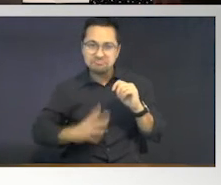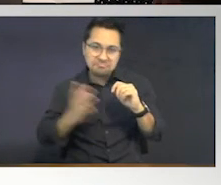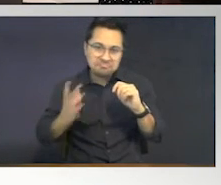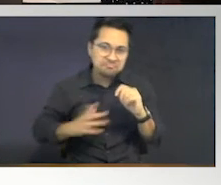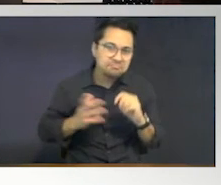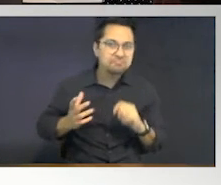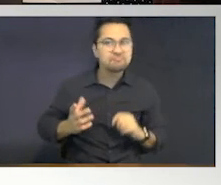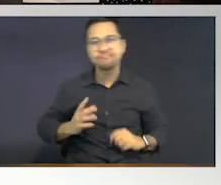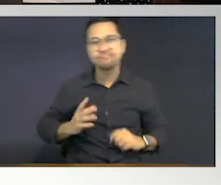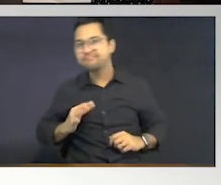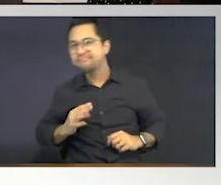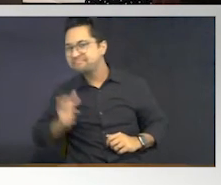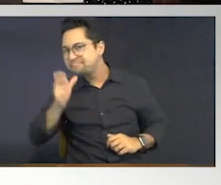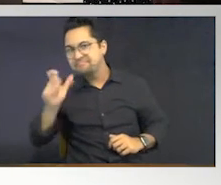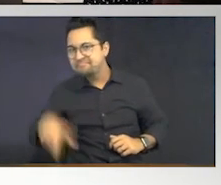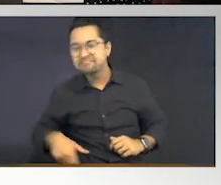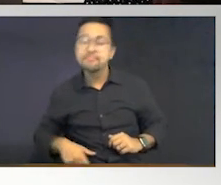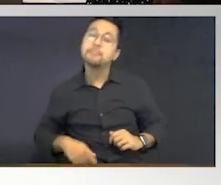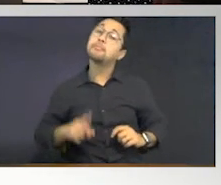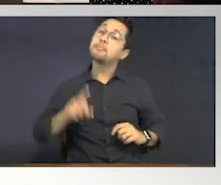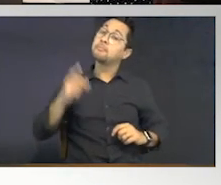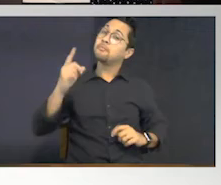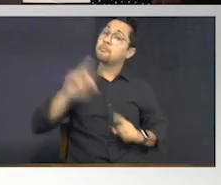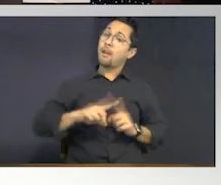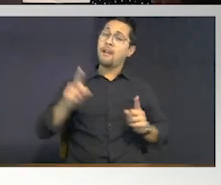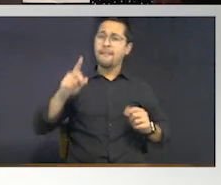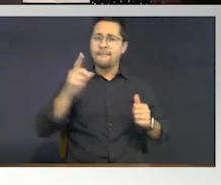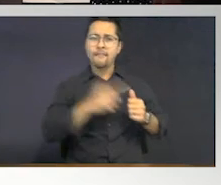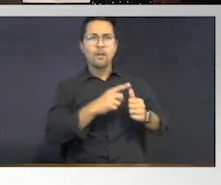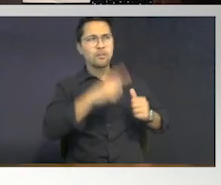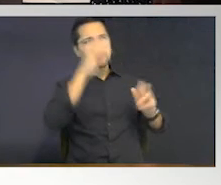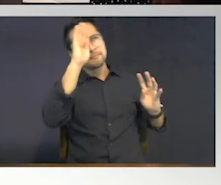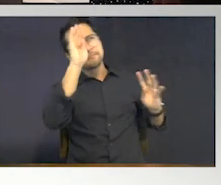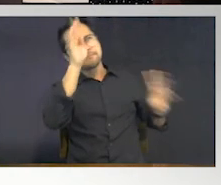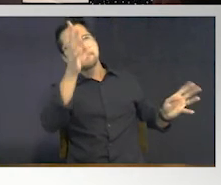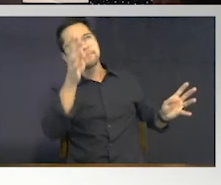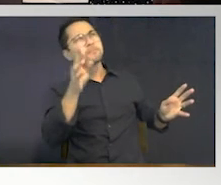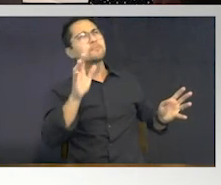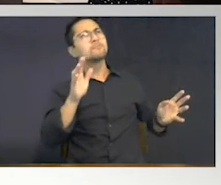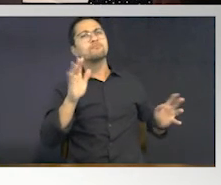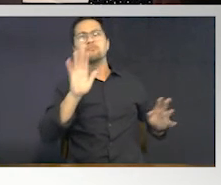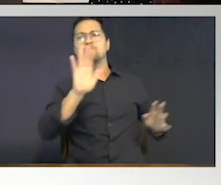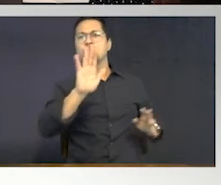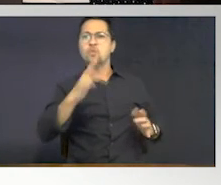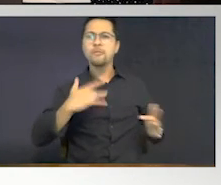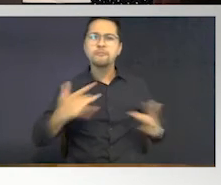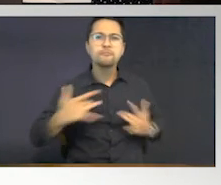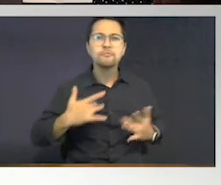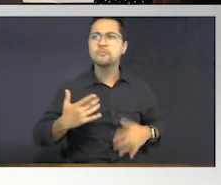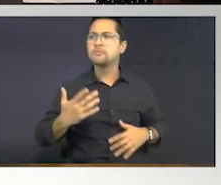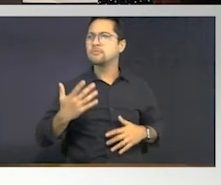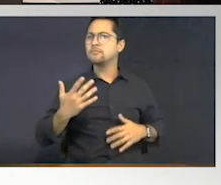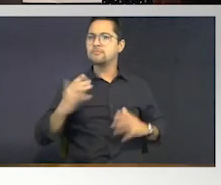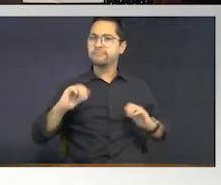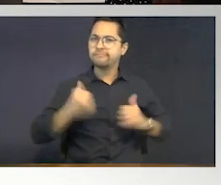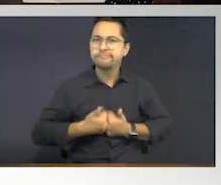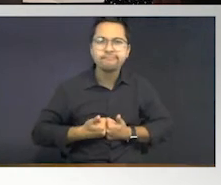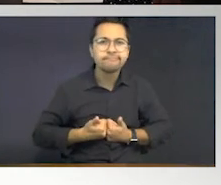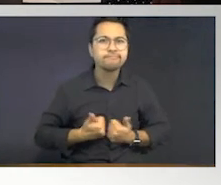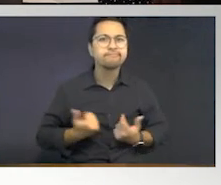fancy, but first, come up with what is the concern, what is the challenge, what are we dealing